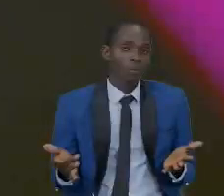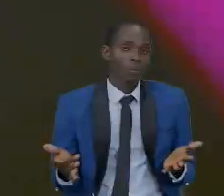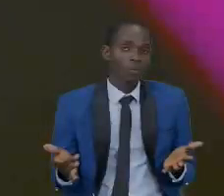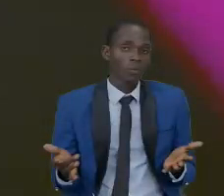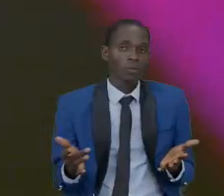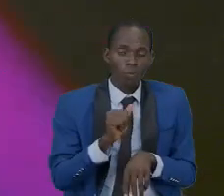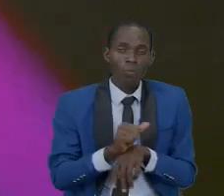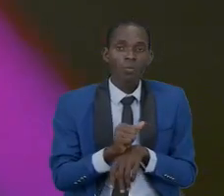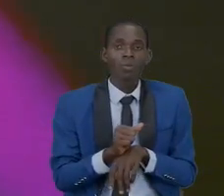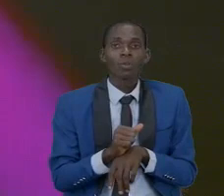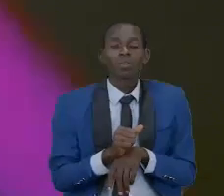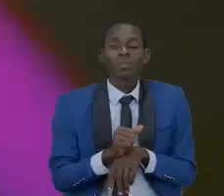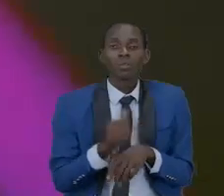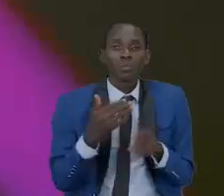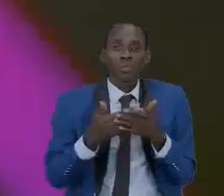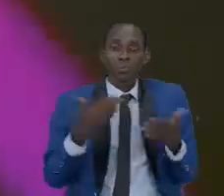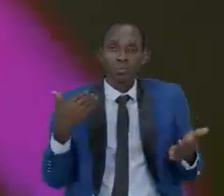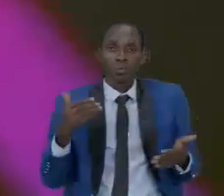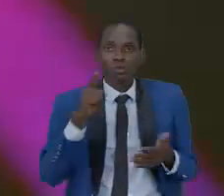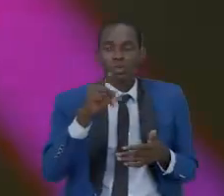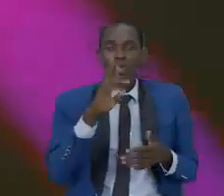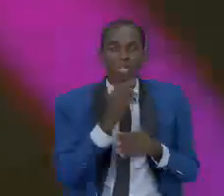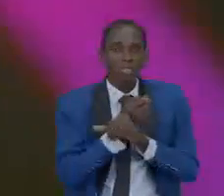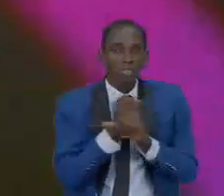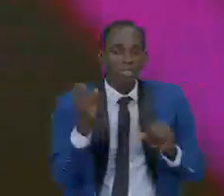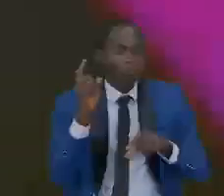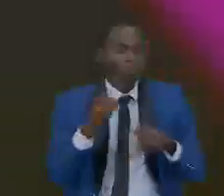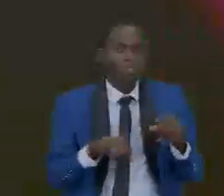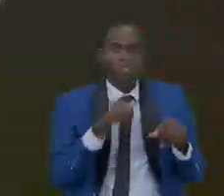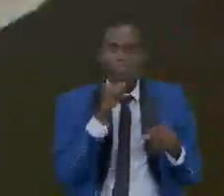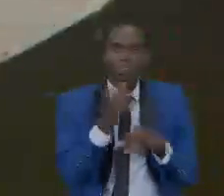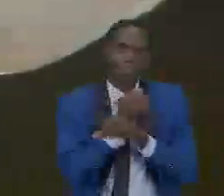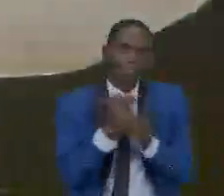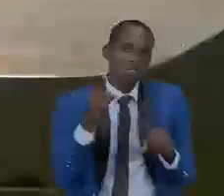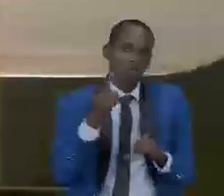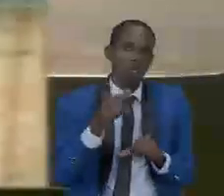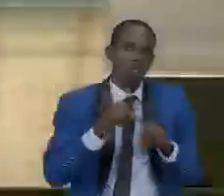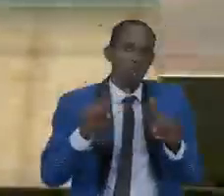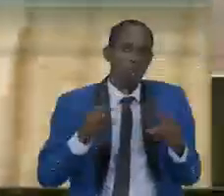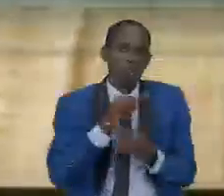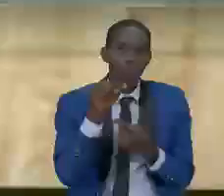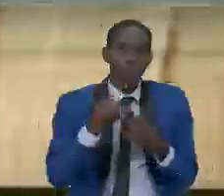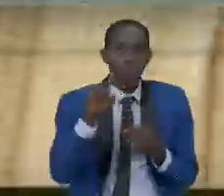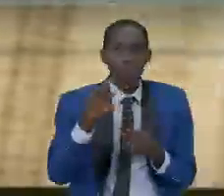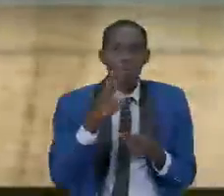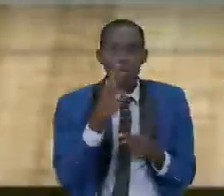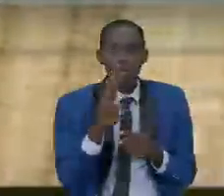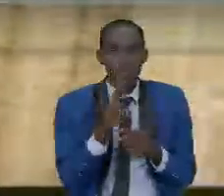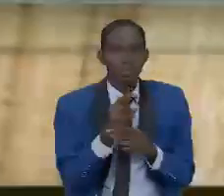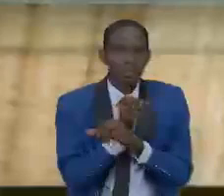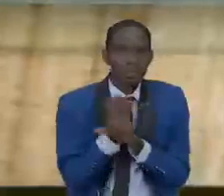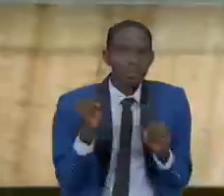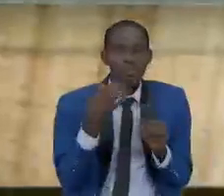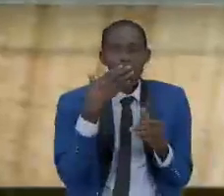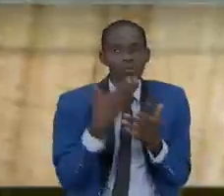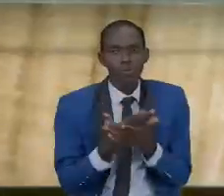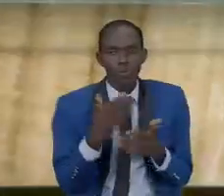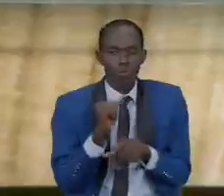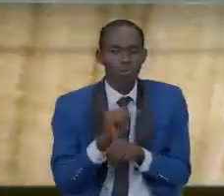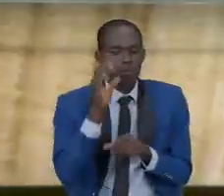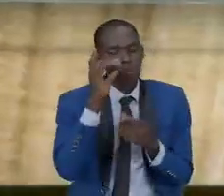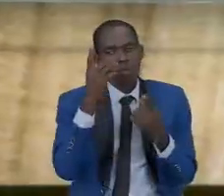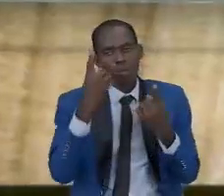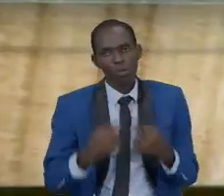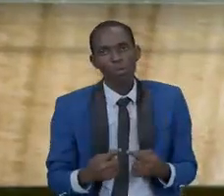were saved cannot save you but when you are saved good works will come righteous